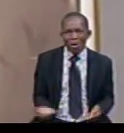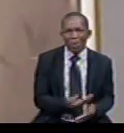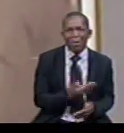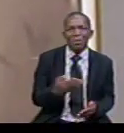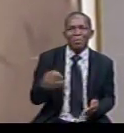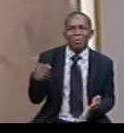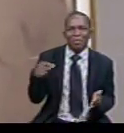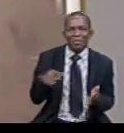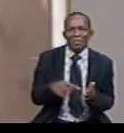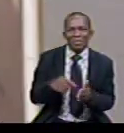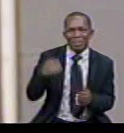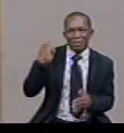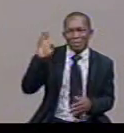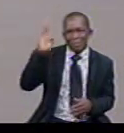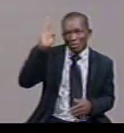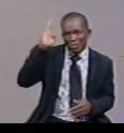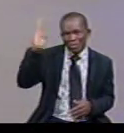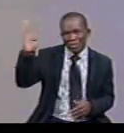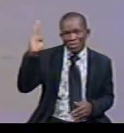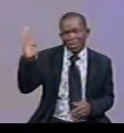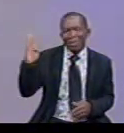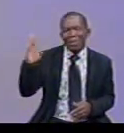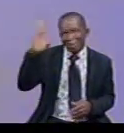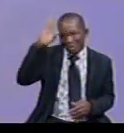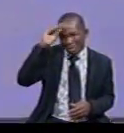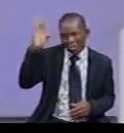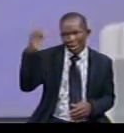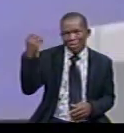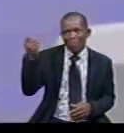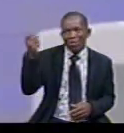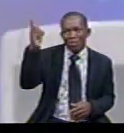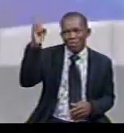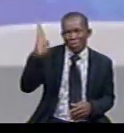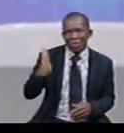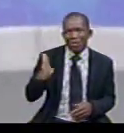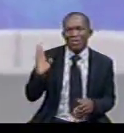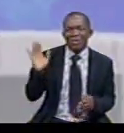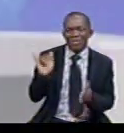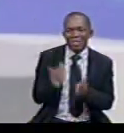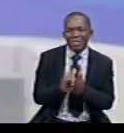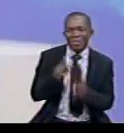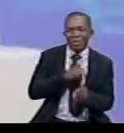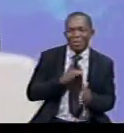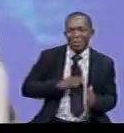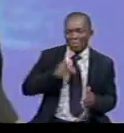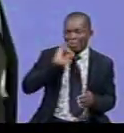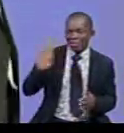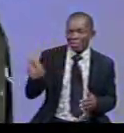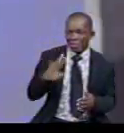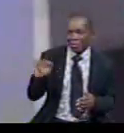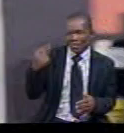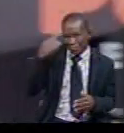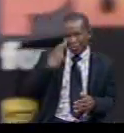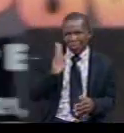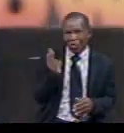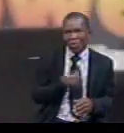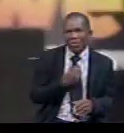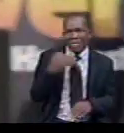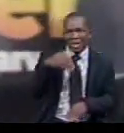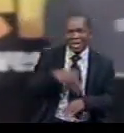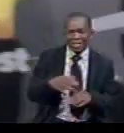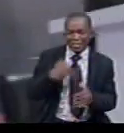welcome the man that God is using to raise an end-time